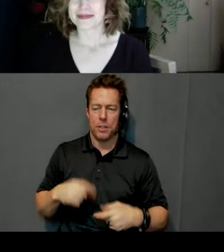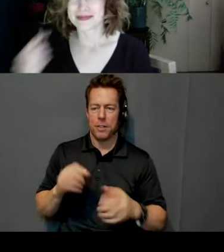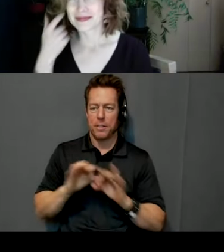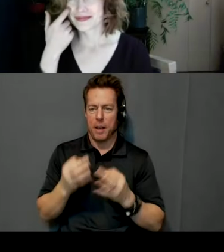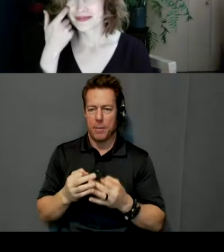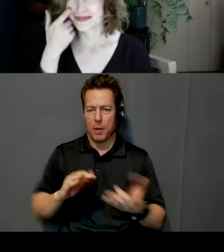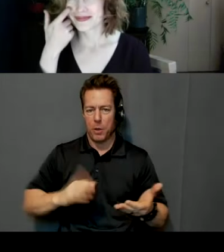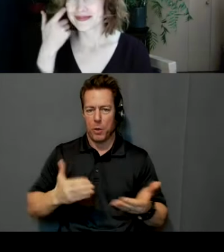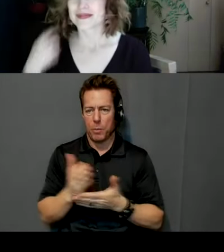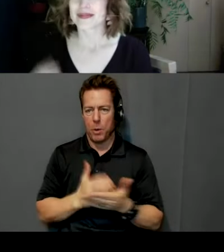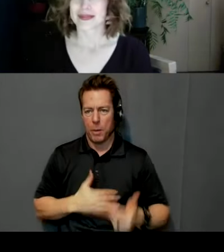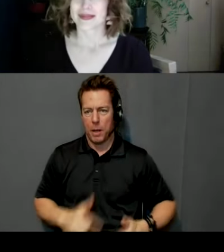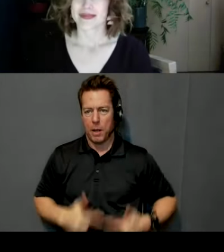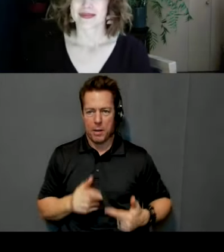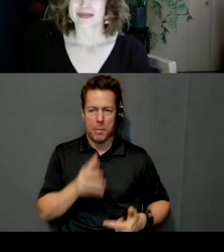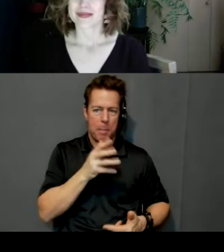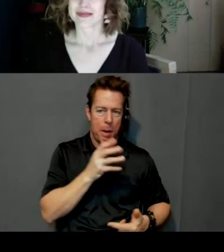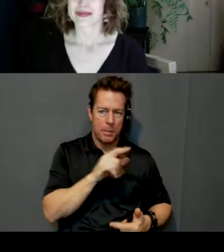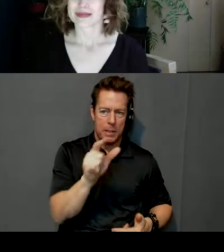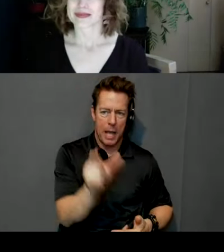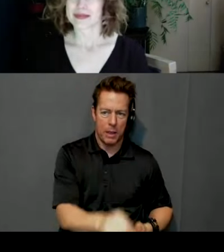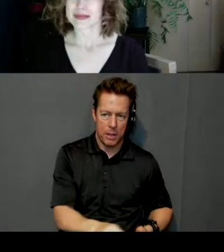I think, you know, my mom is Italian, and